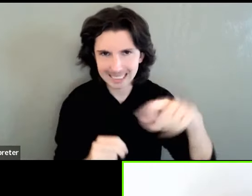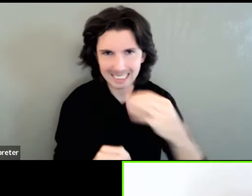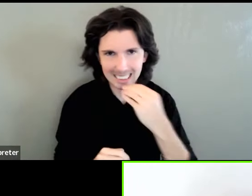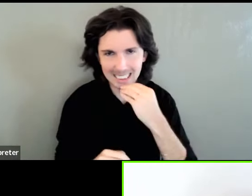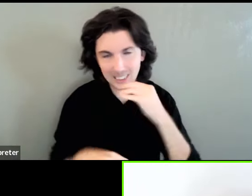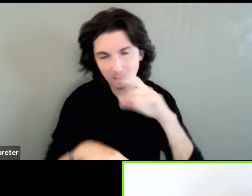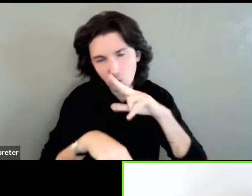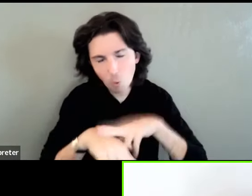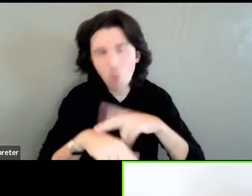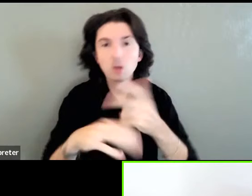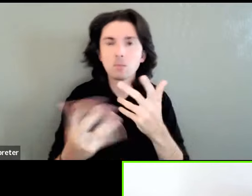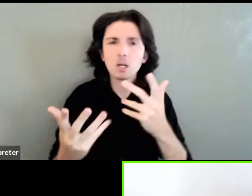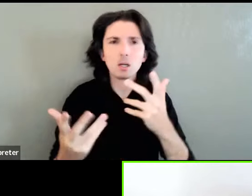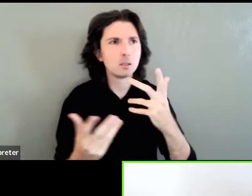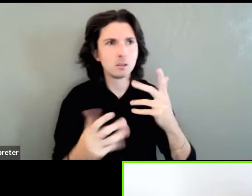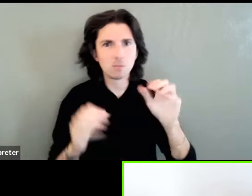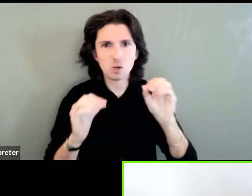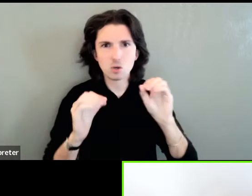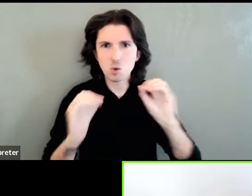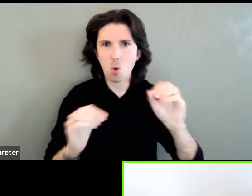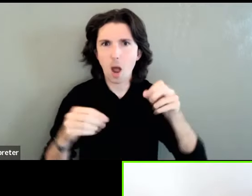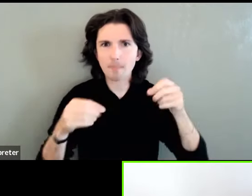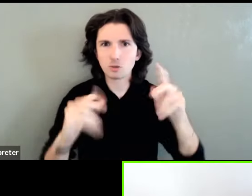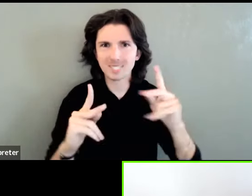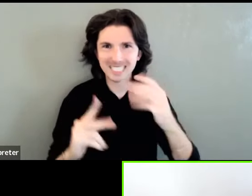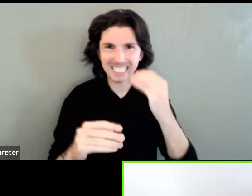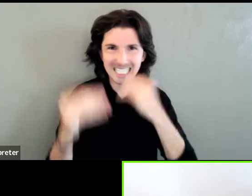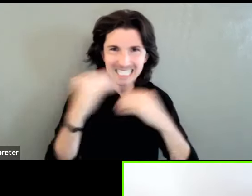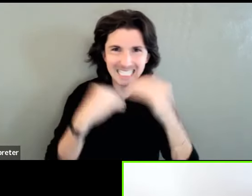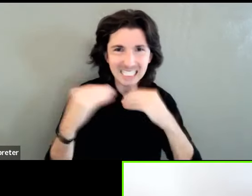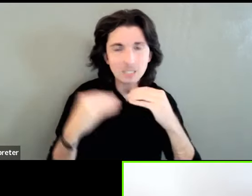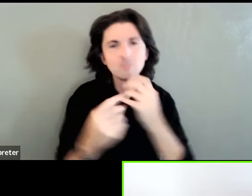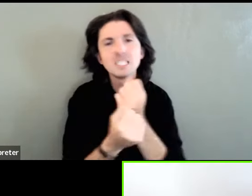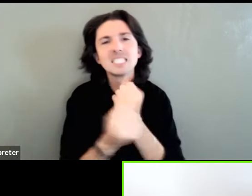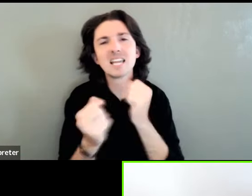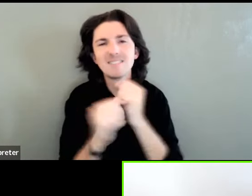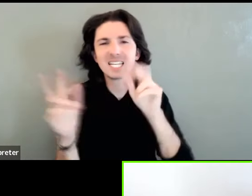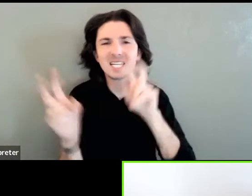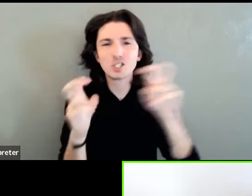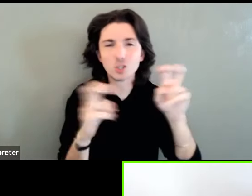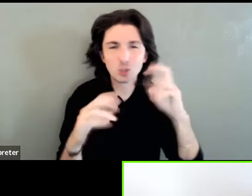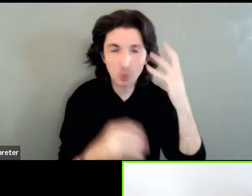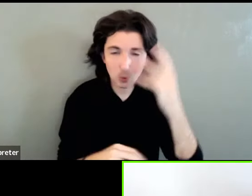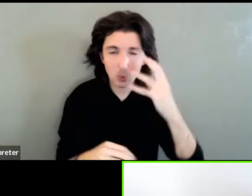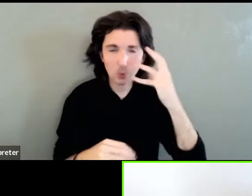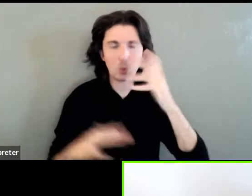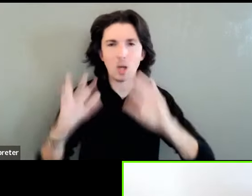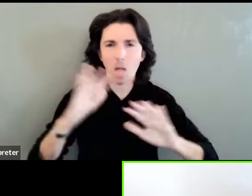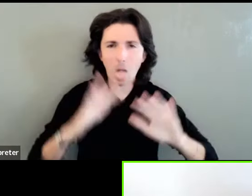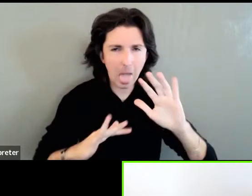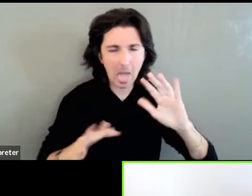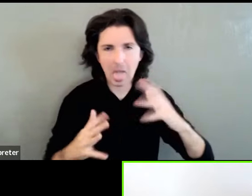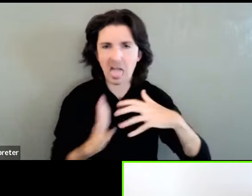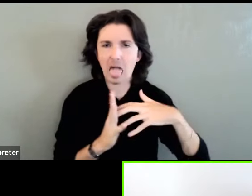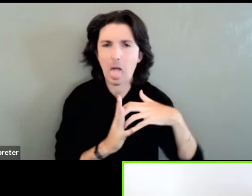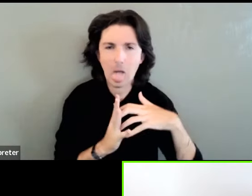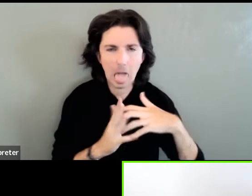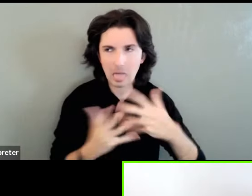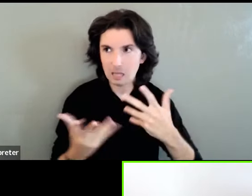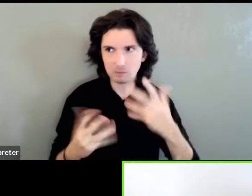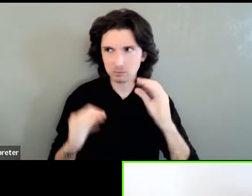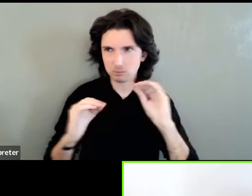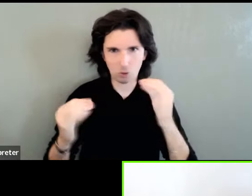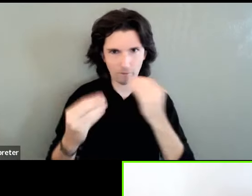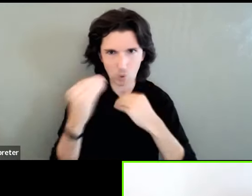eat on set. That can turn into a safety issue. We want safety and well-being as number one on set. The safety